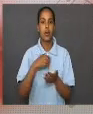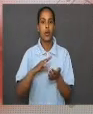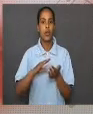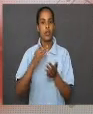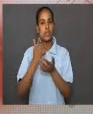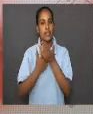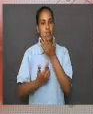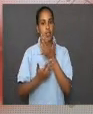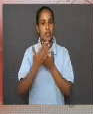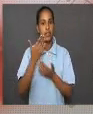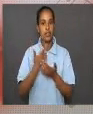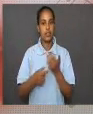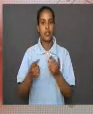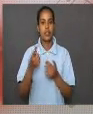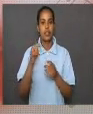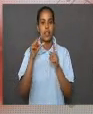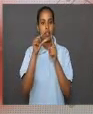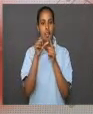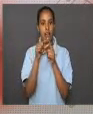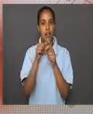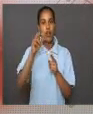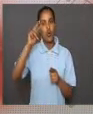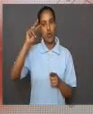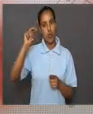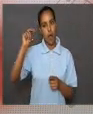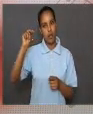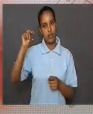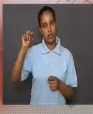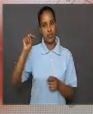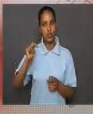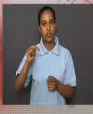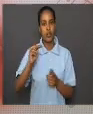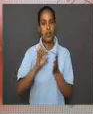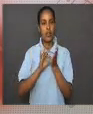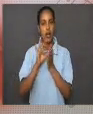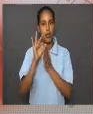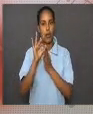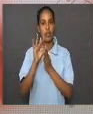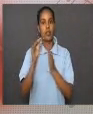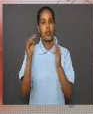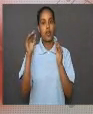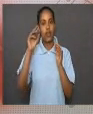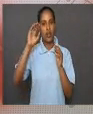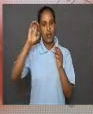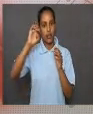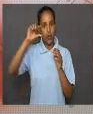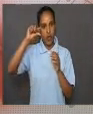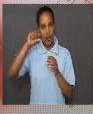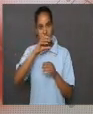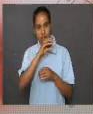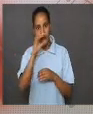will discuss the terms normality, number of equivalents,